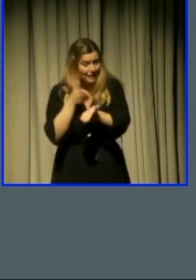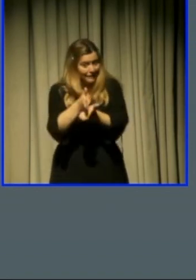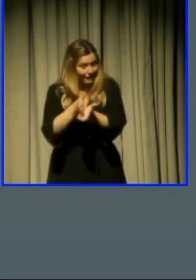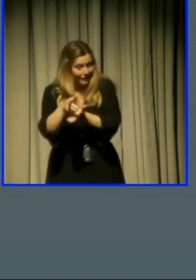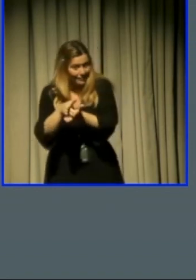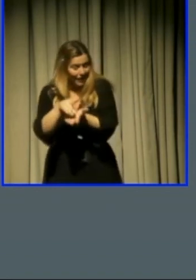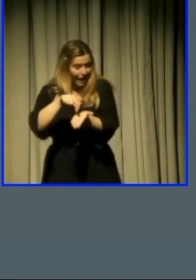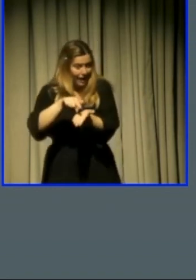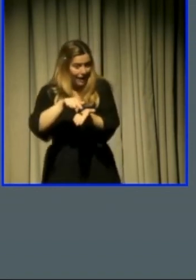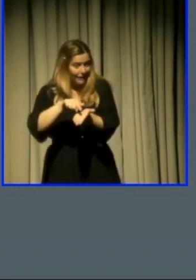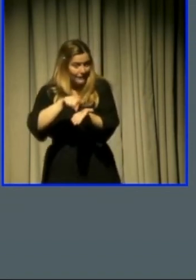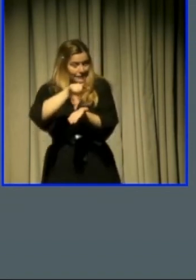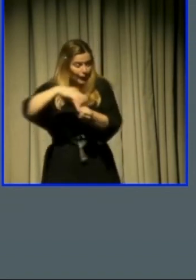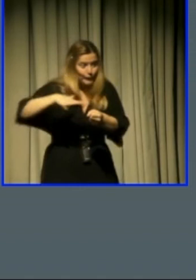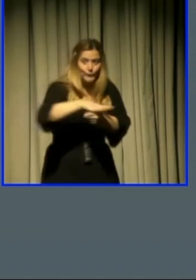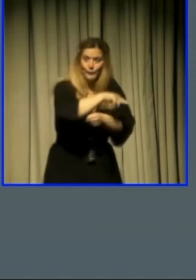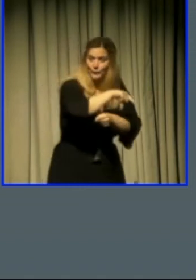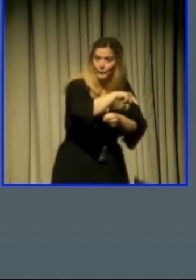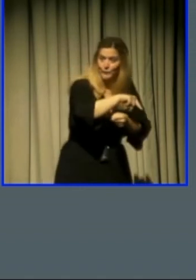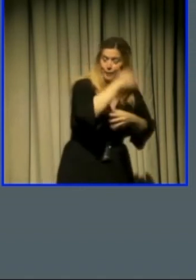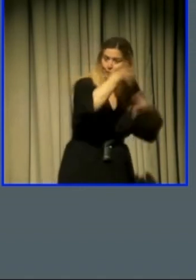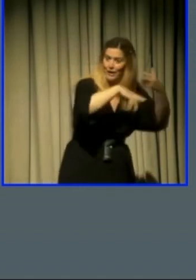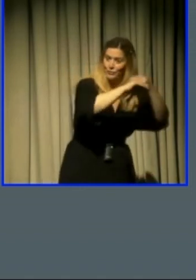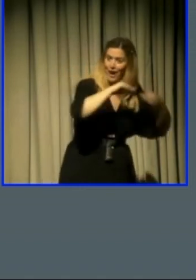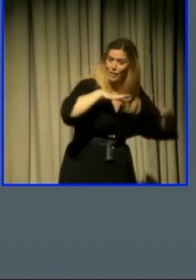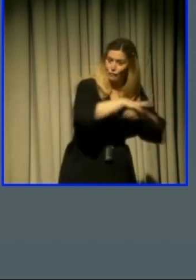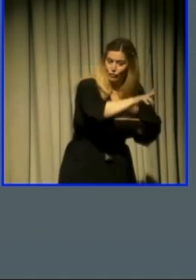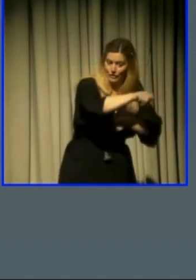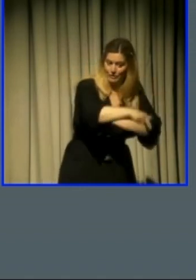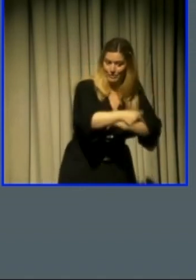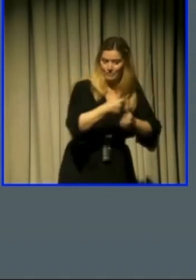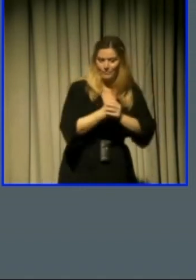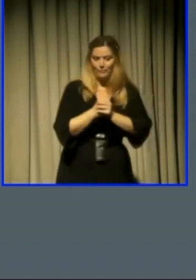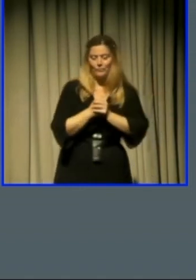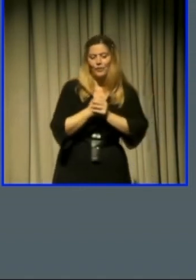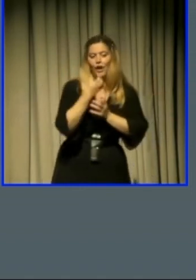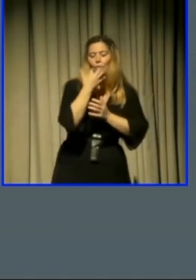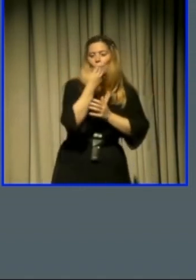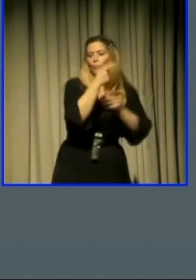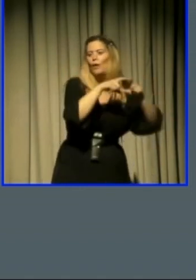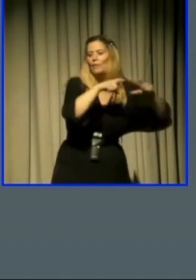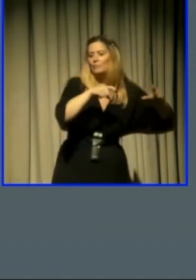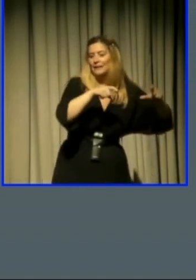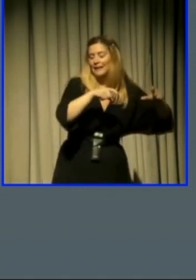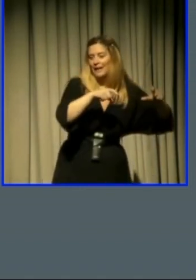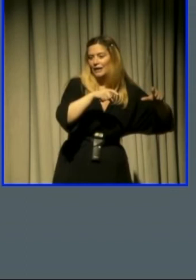So H&M collaborated recently with Nintendo's Animal Crossing game,